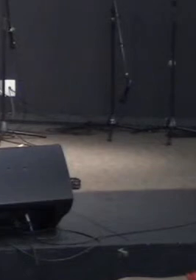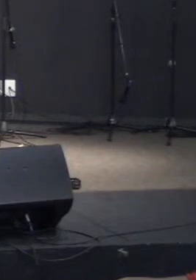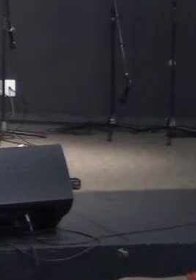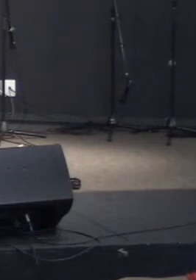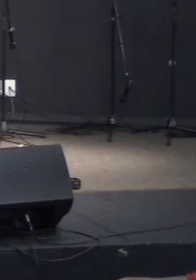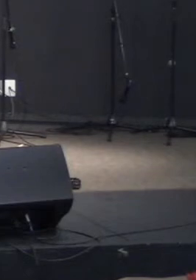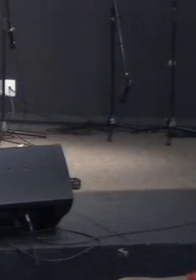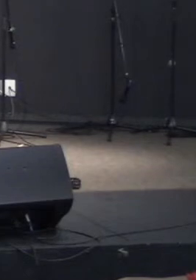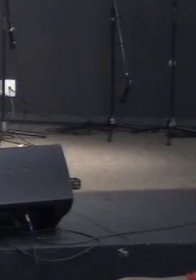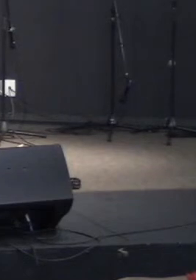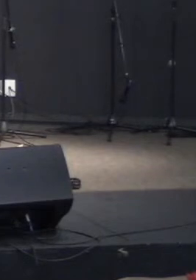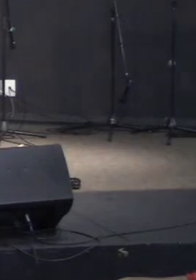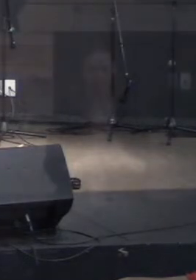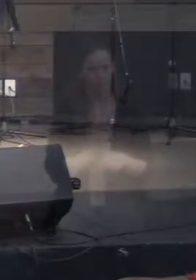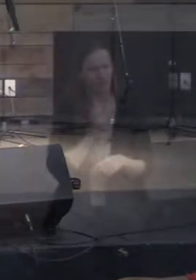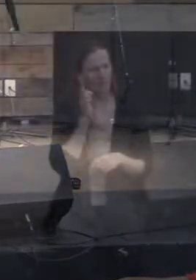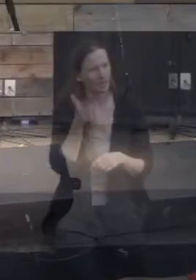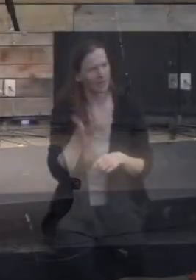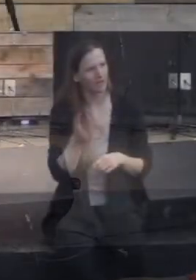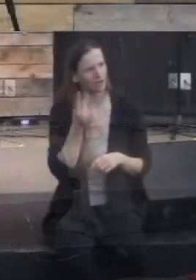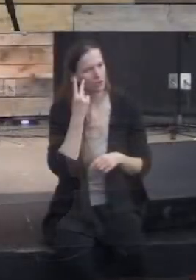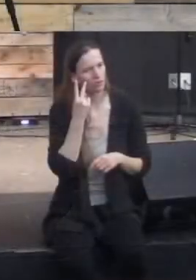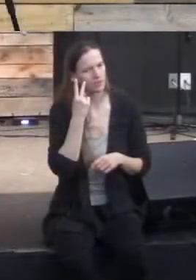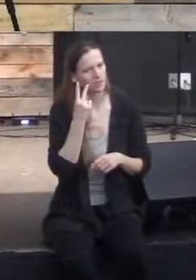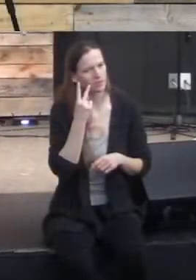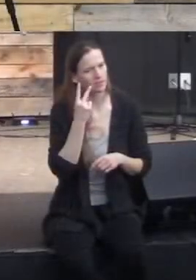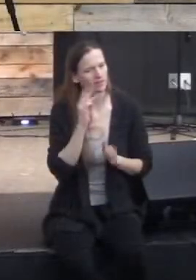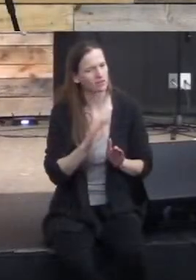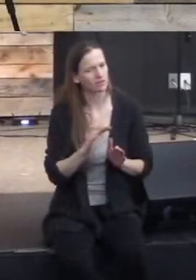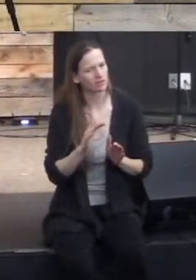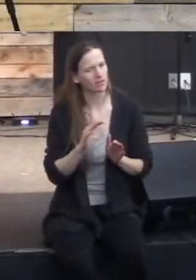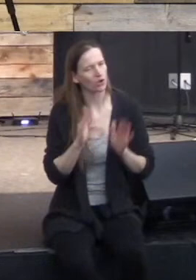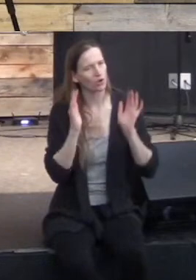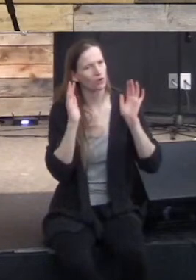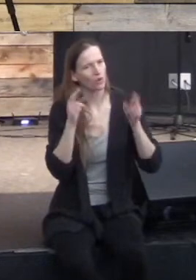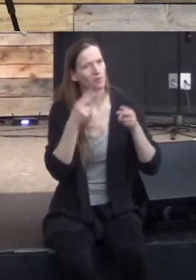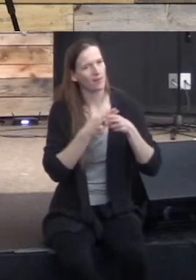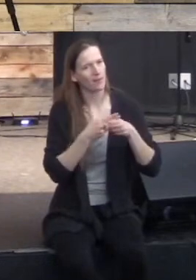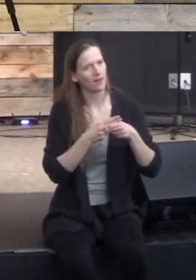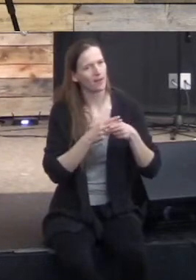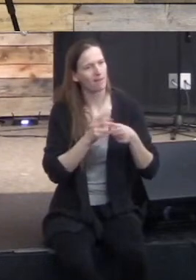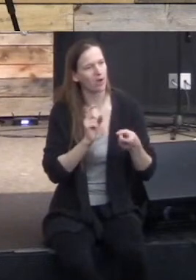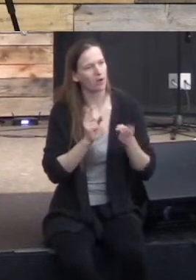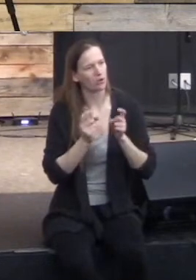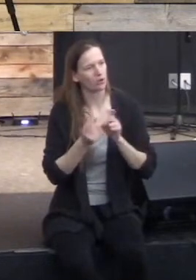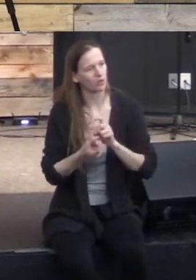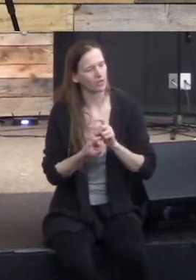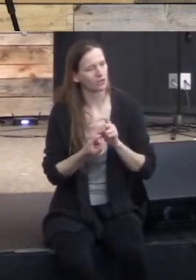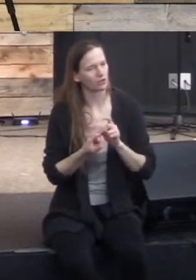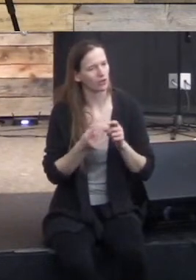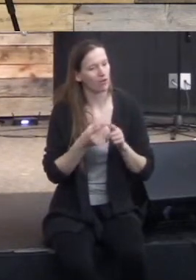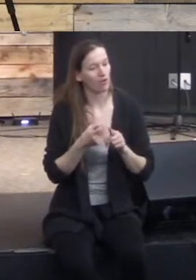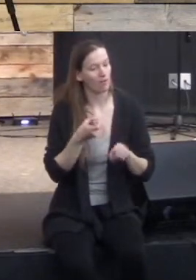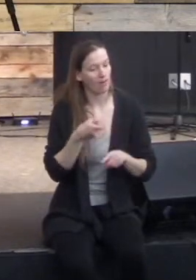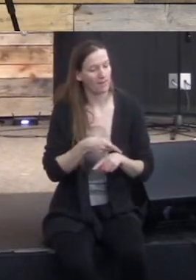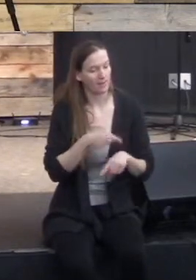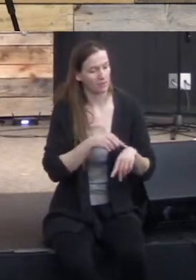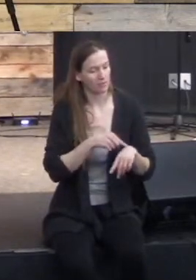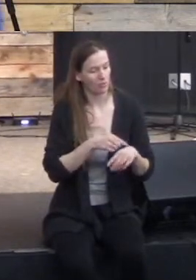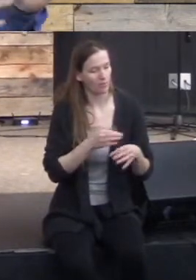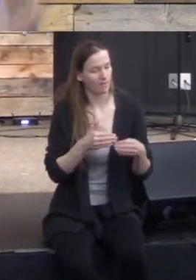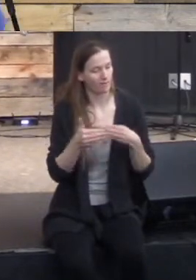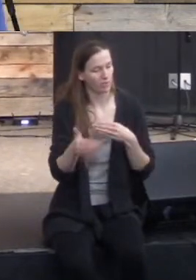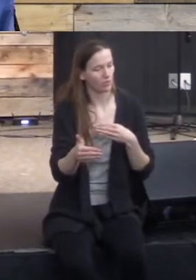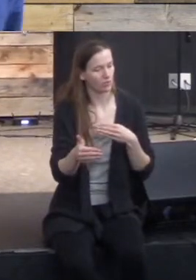But later we're going to see this incredible name alteration. From this point forward, every time